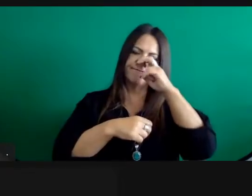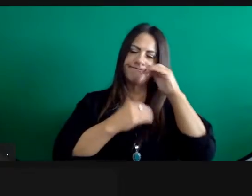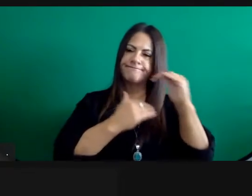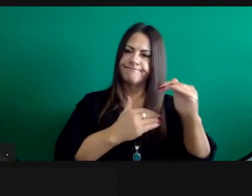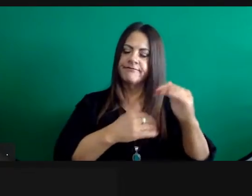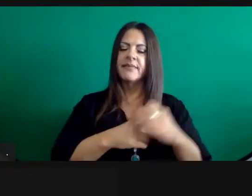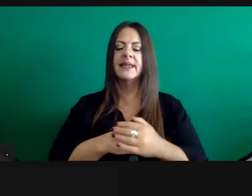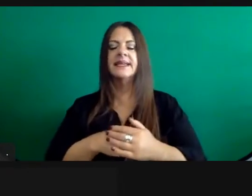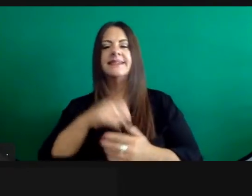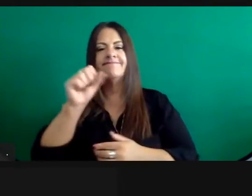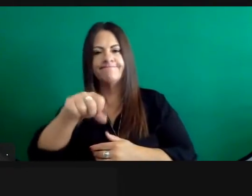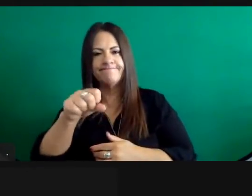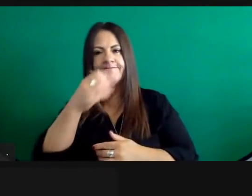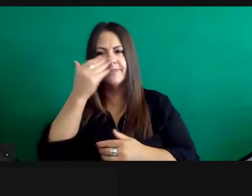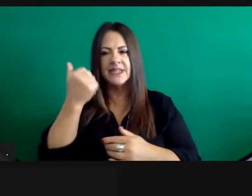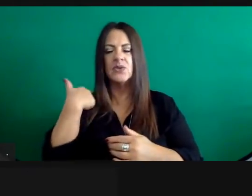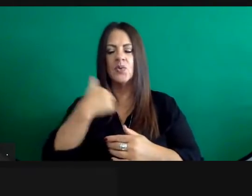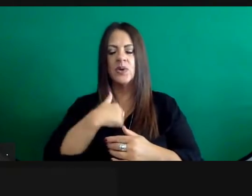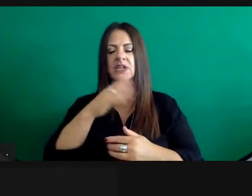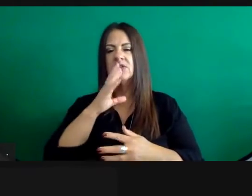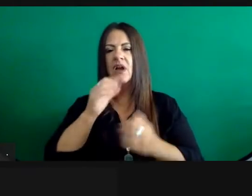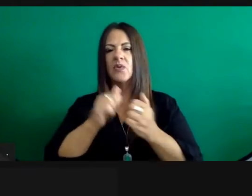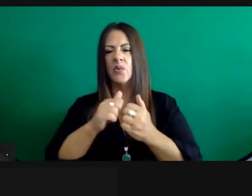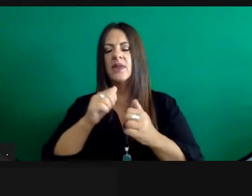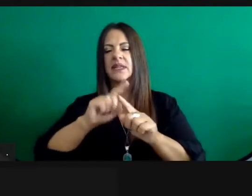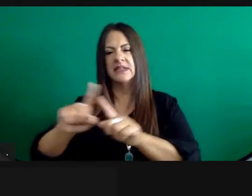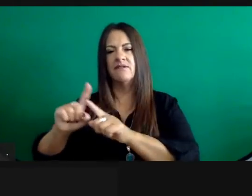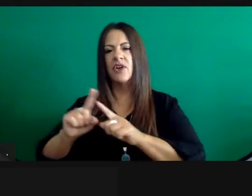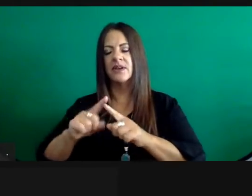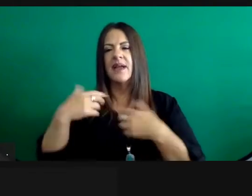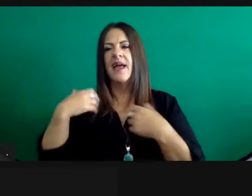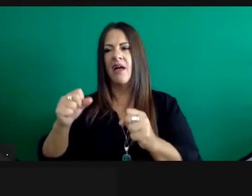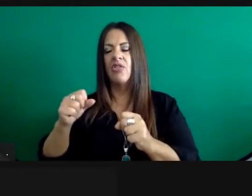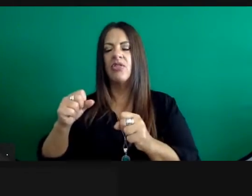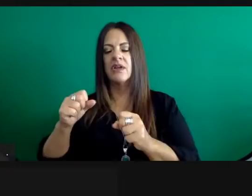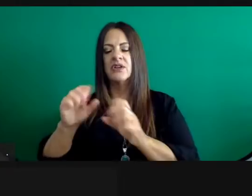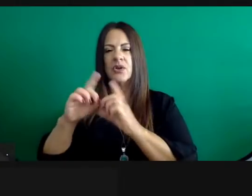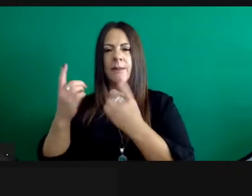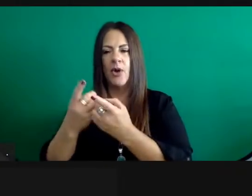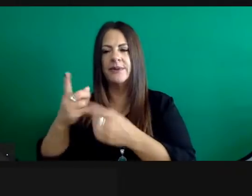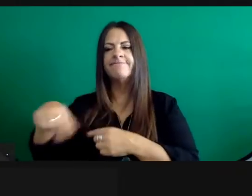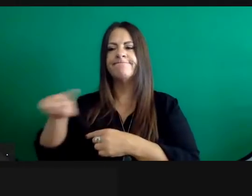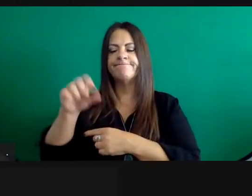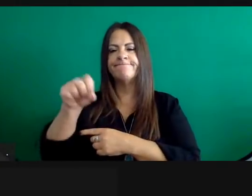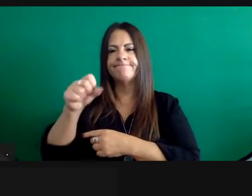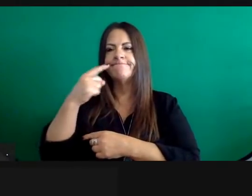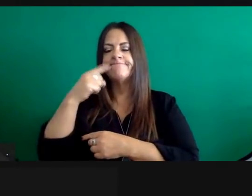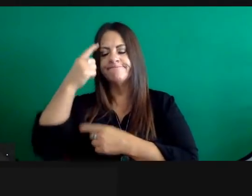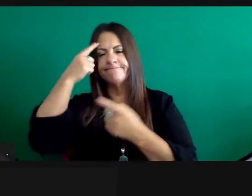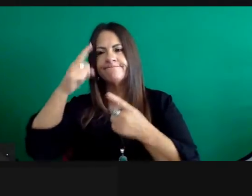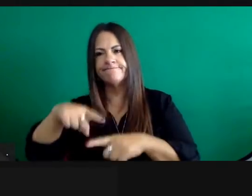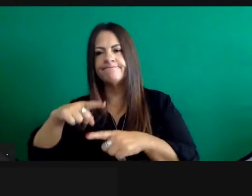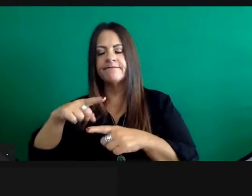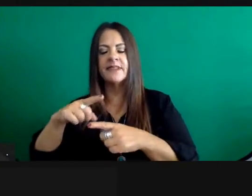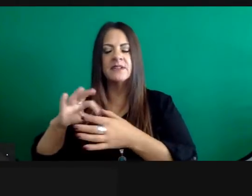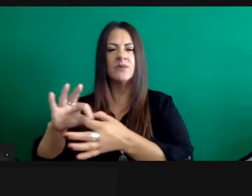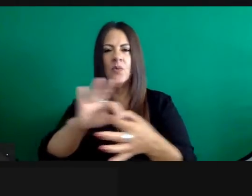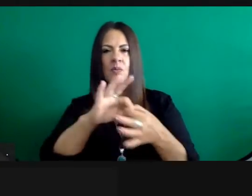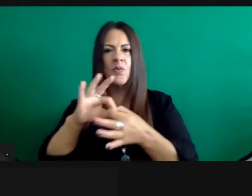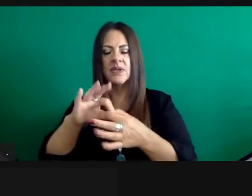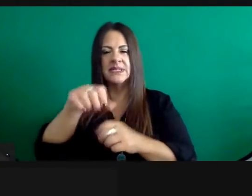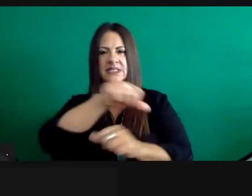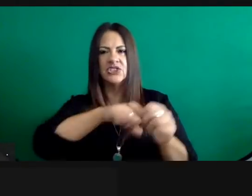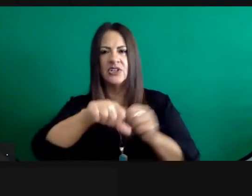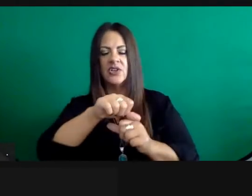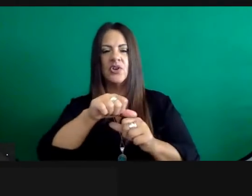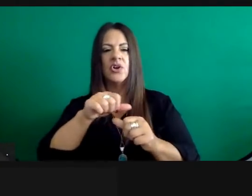health officers have used in the past to work together to consider not just things in COVID response,